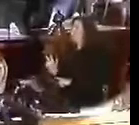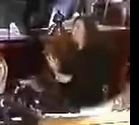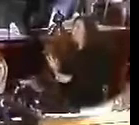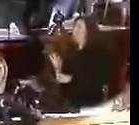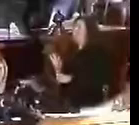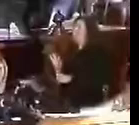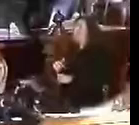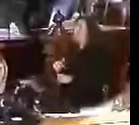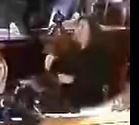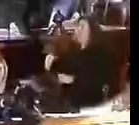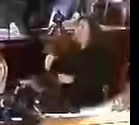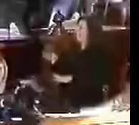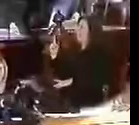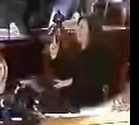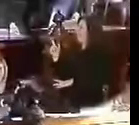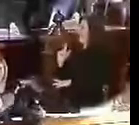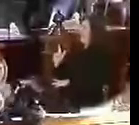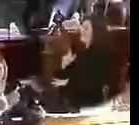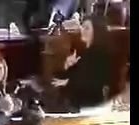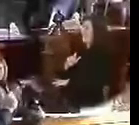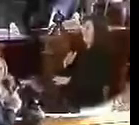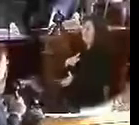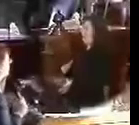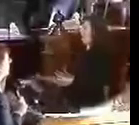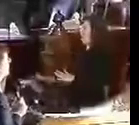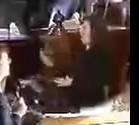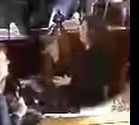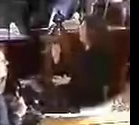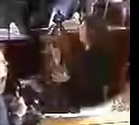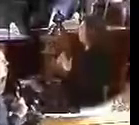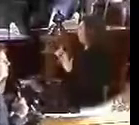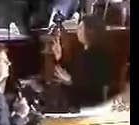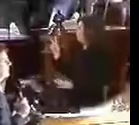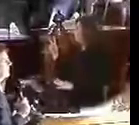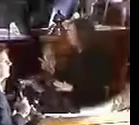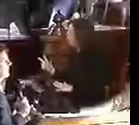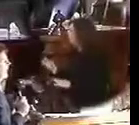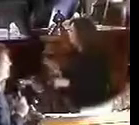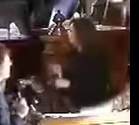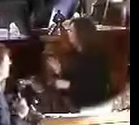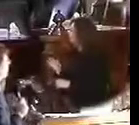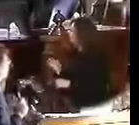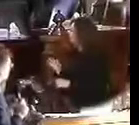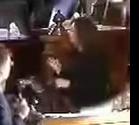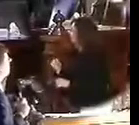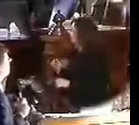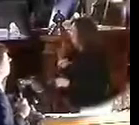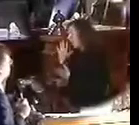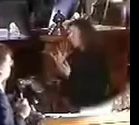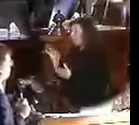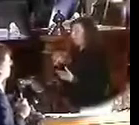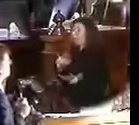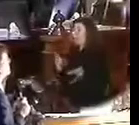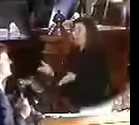yet to find one legislative body in the United States of America that requires a two-thirds vote. I believe if we want to bring a bill to